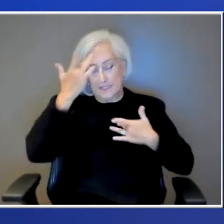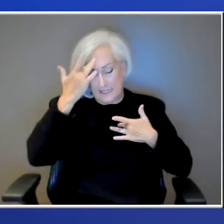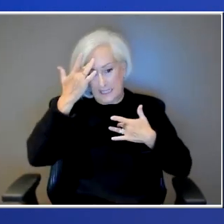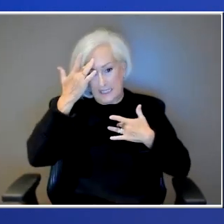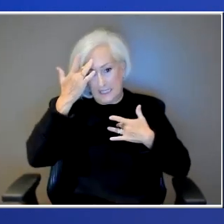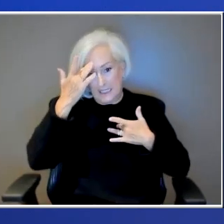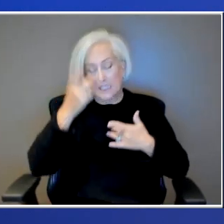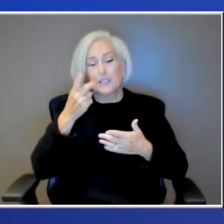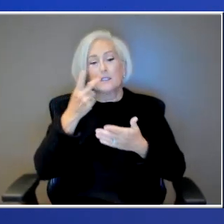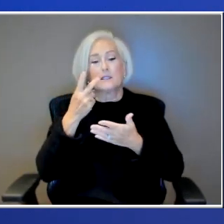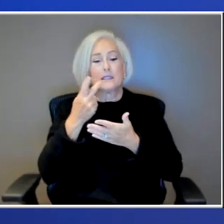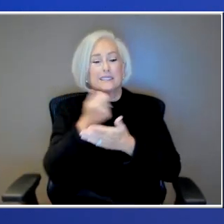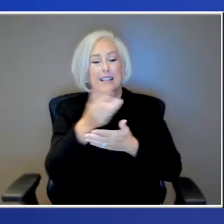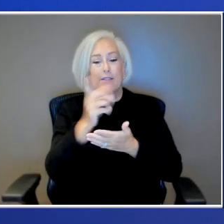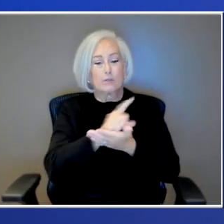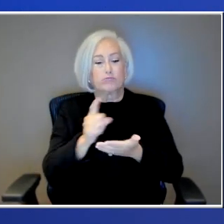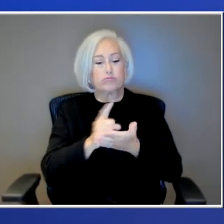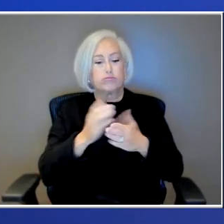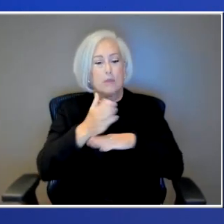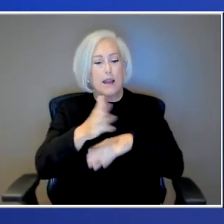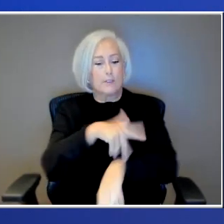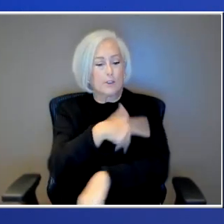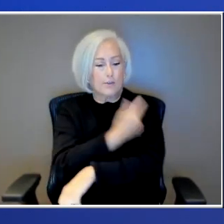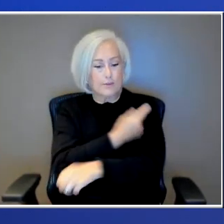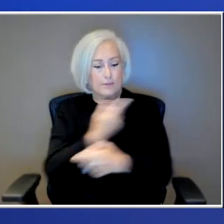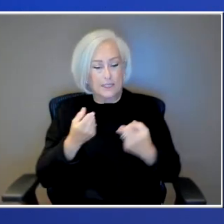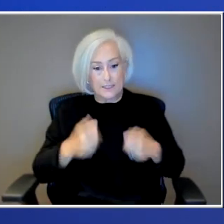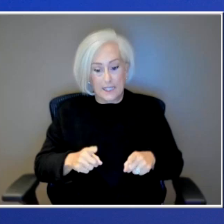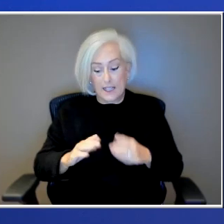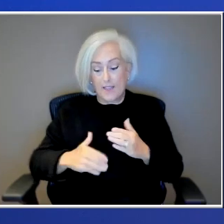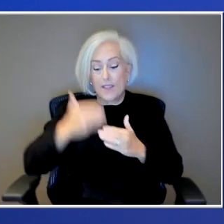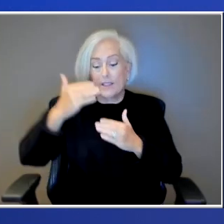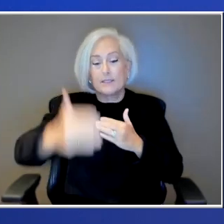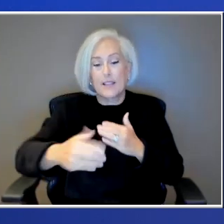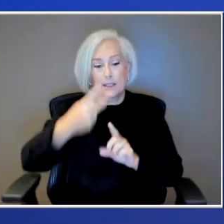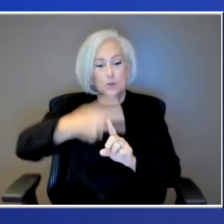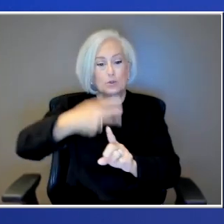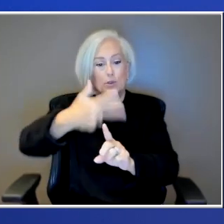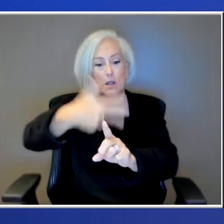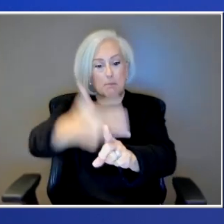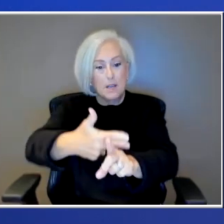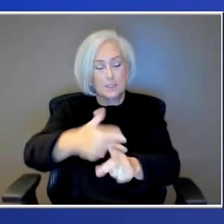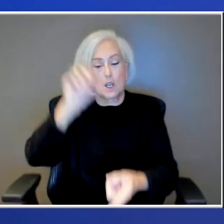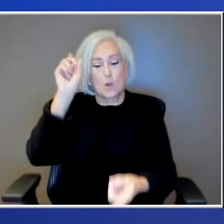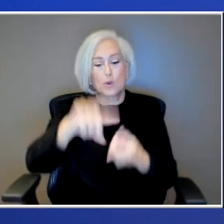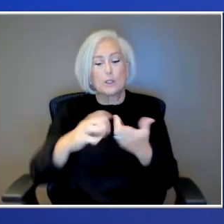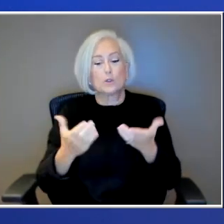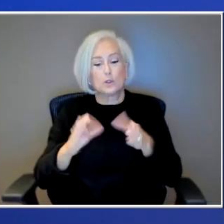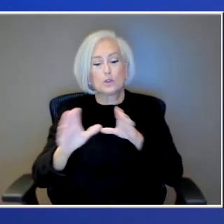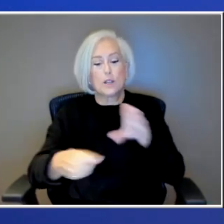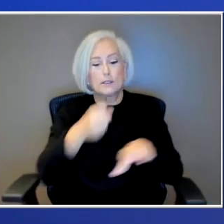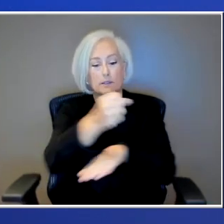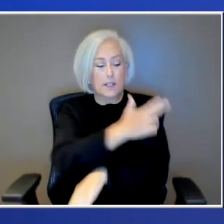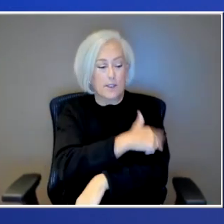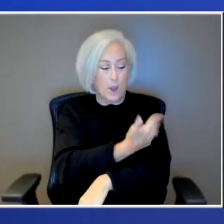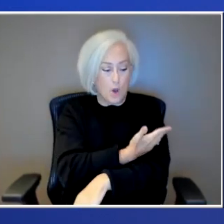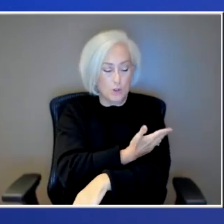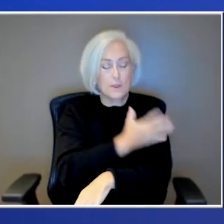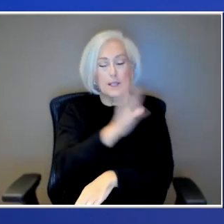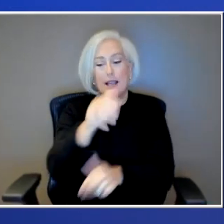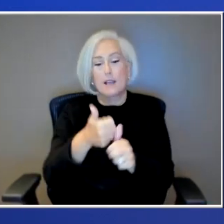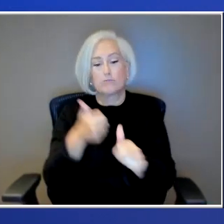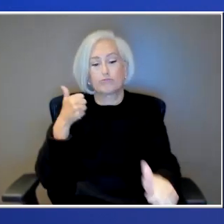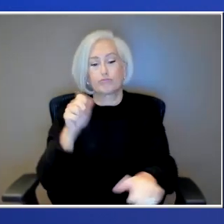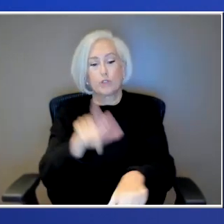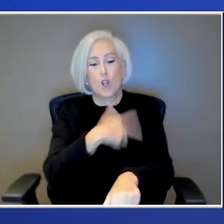vaccination. And then for the next few months, certainly reducing your risk of severe disease and hospitalization, and then long COVID. So if you can reduce